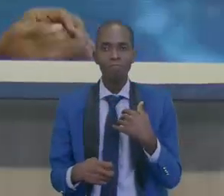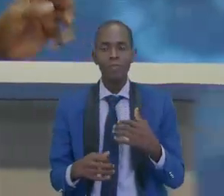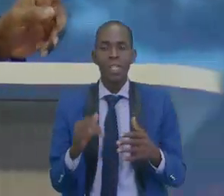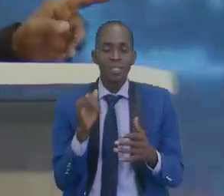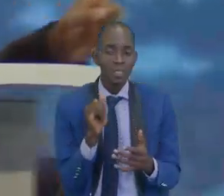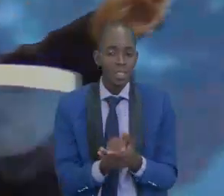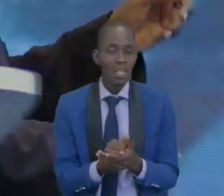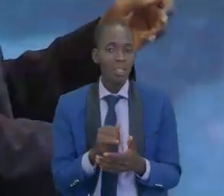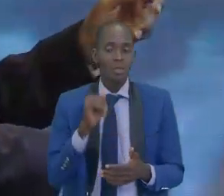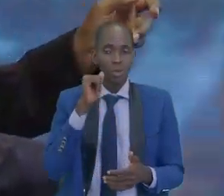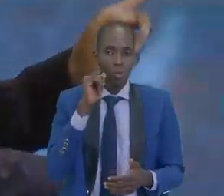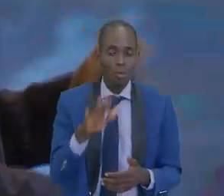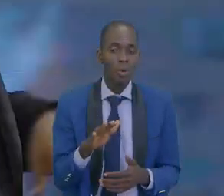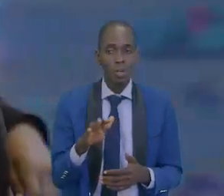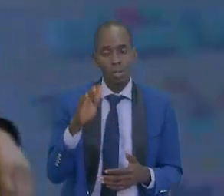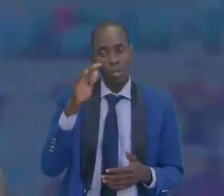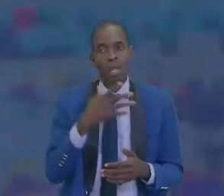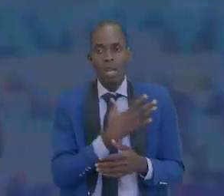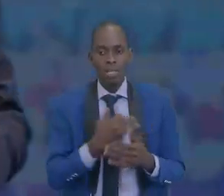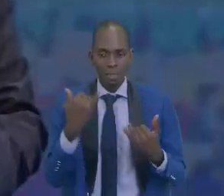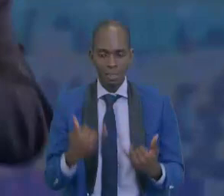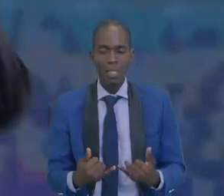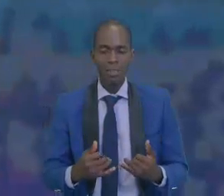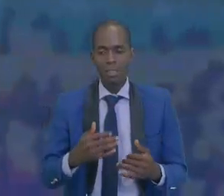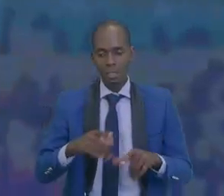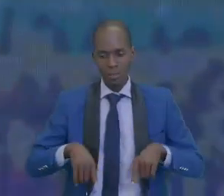together after he killed the husband.